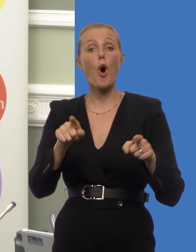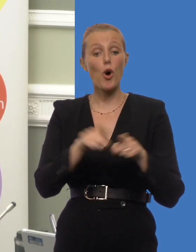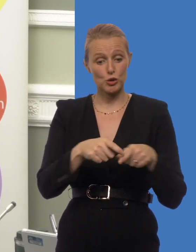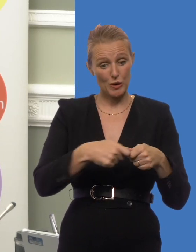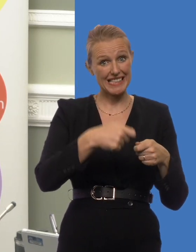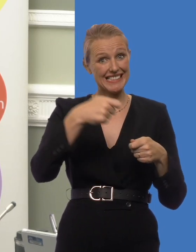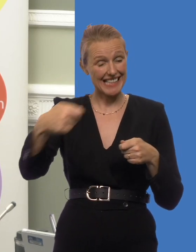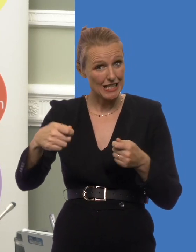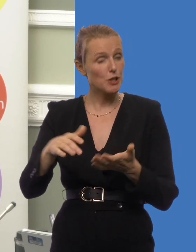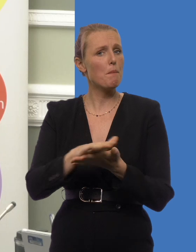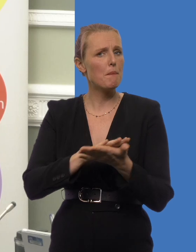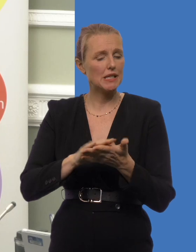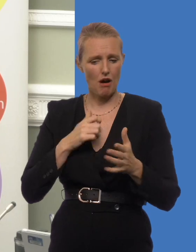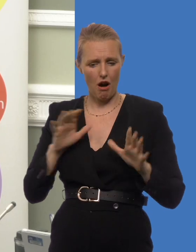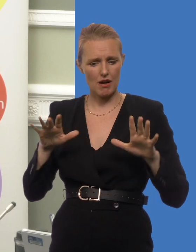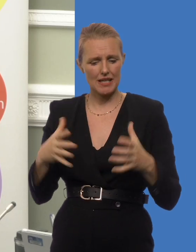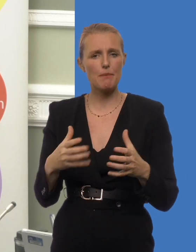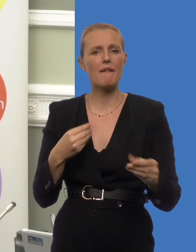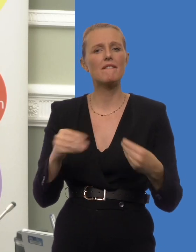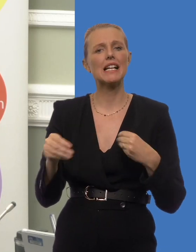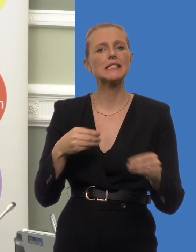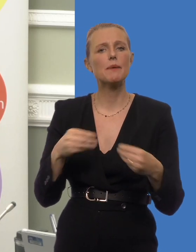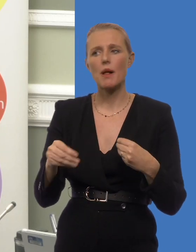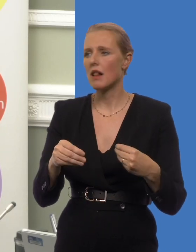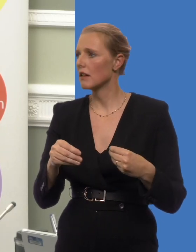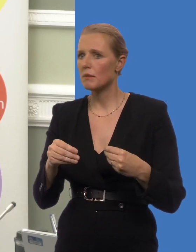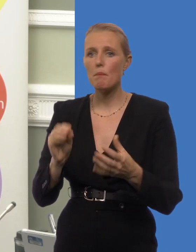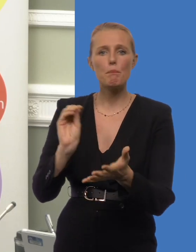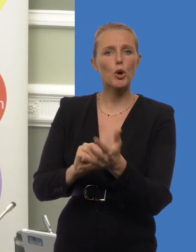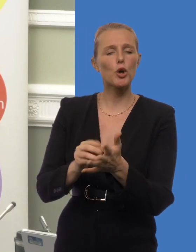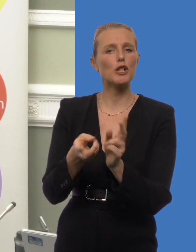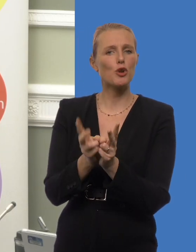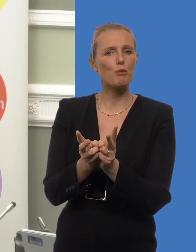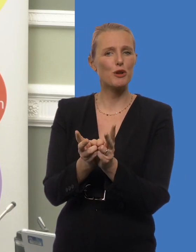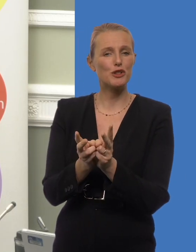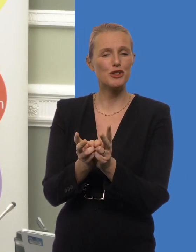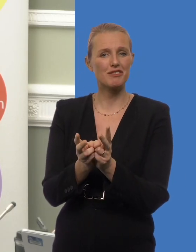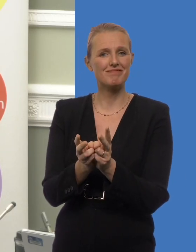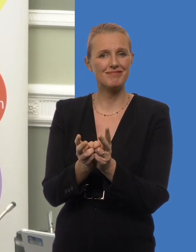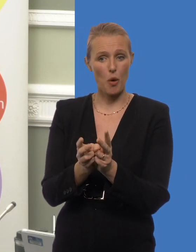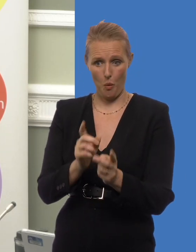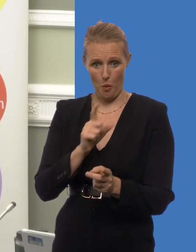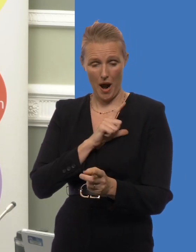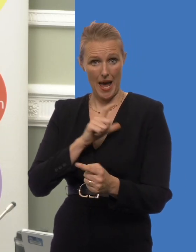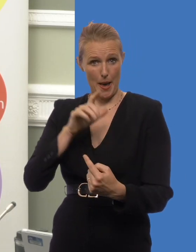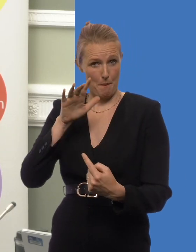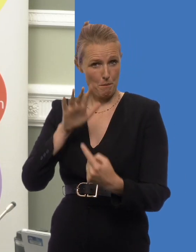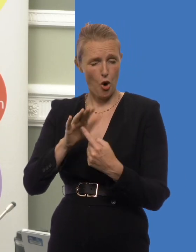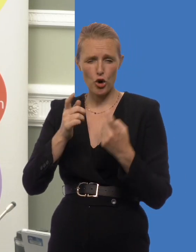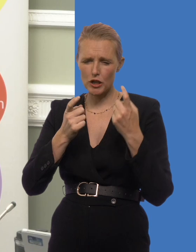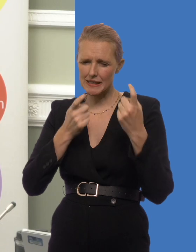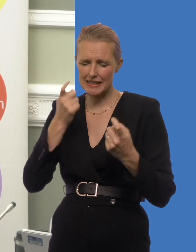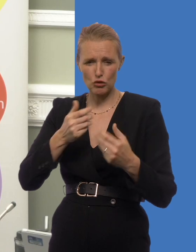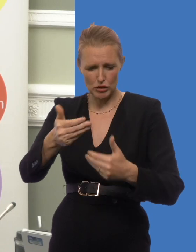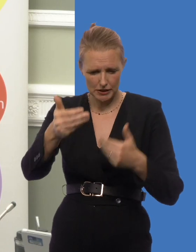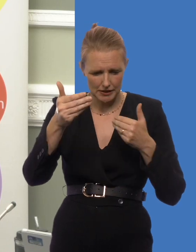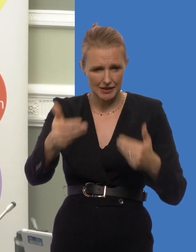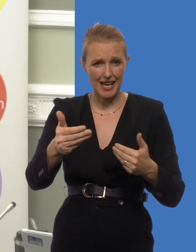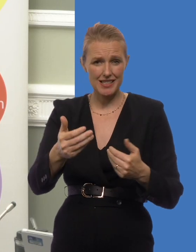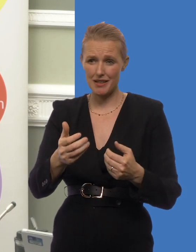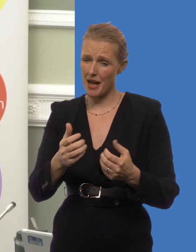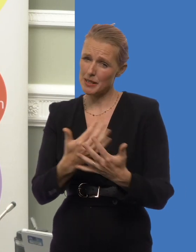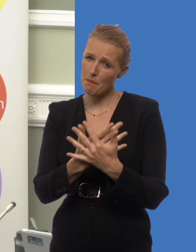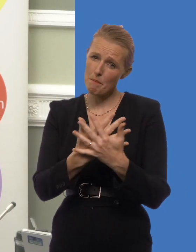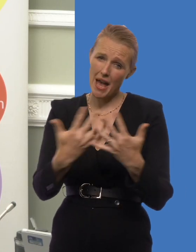degree of flexibility for the team to access interpretation in order to make our consideration stage as inclusive and robust as